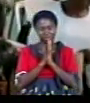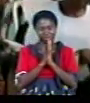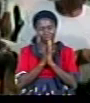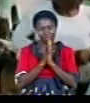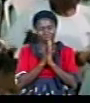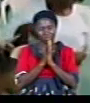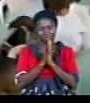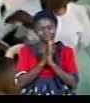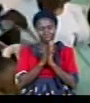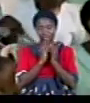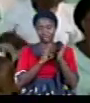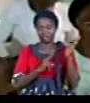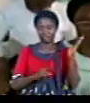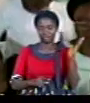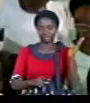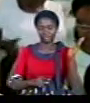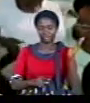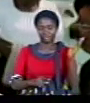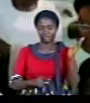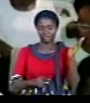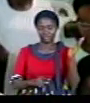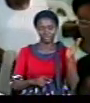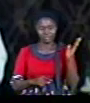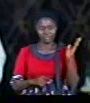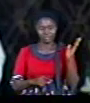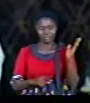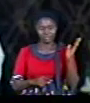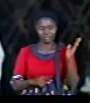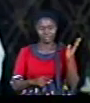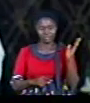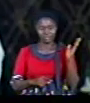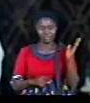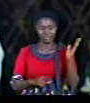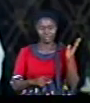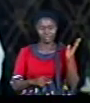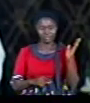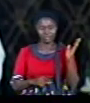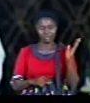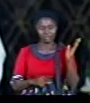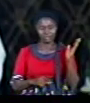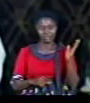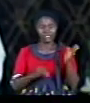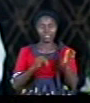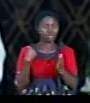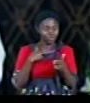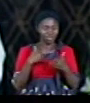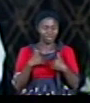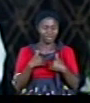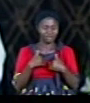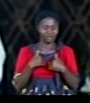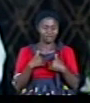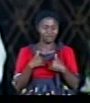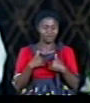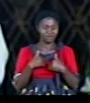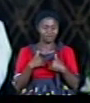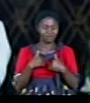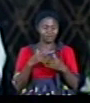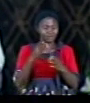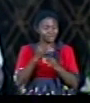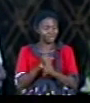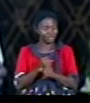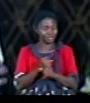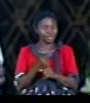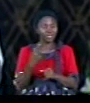Lord, it's only little we have had. The testimony will continue to be coming